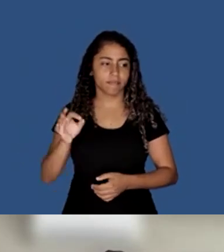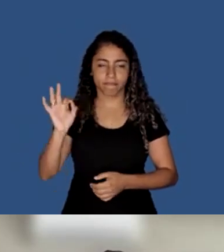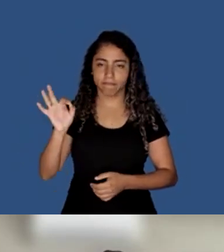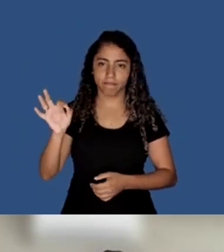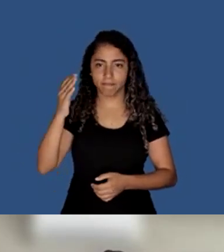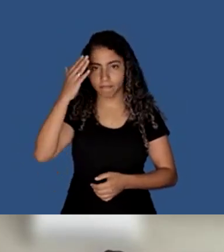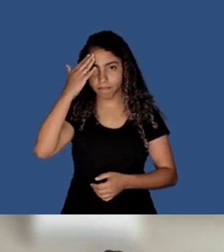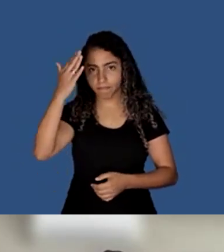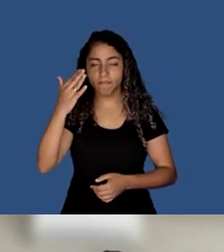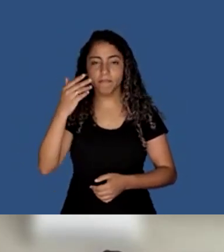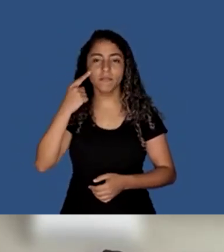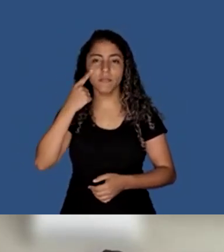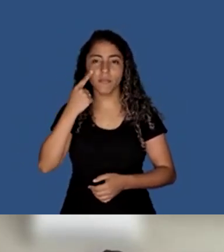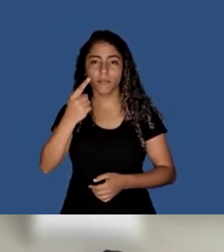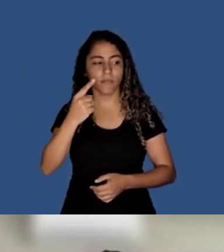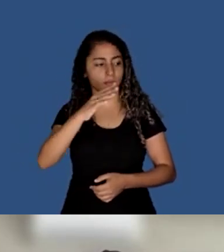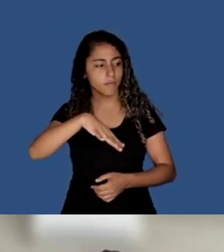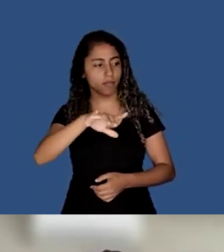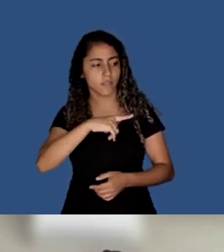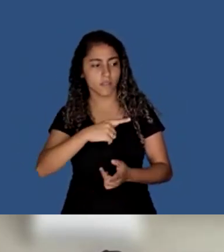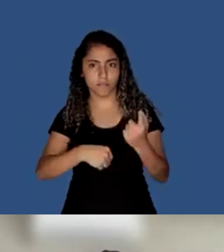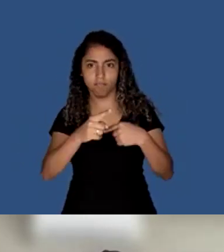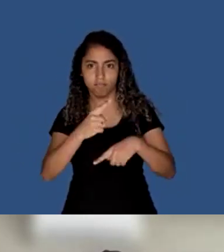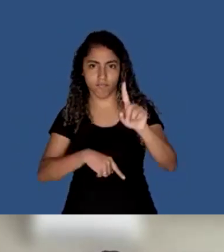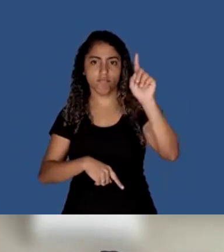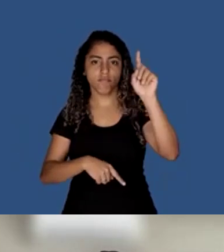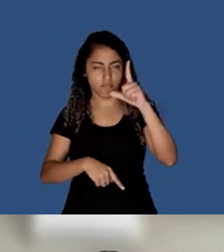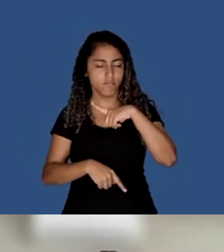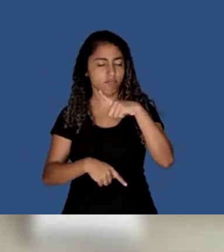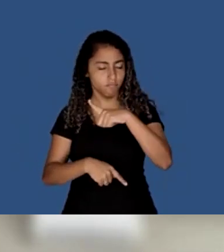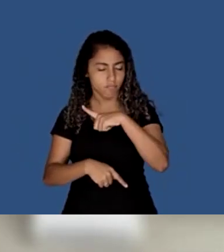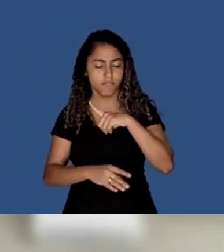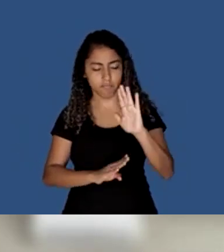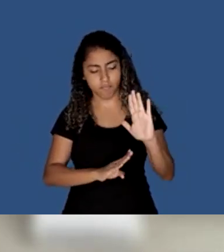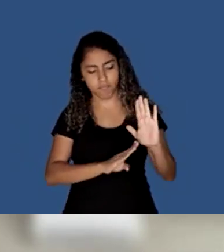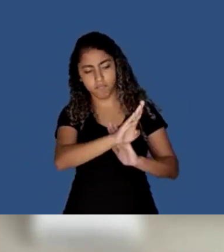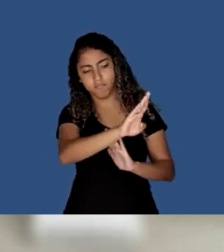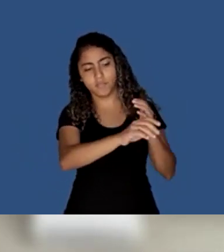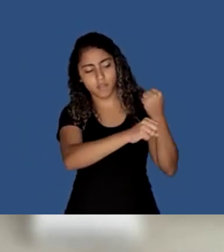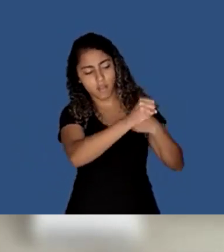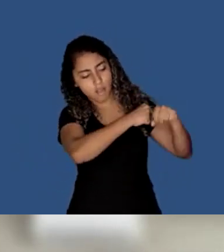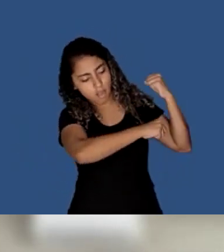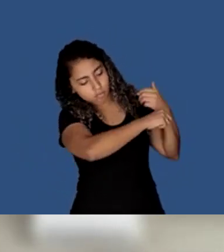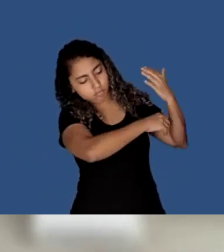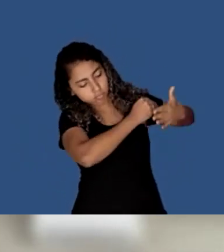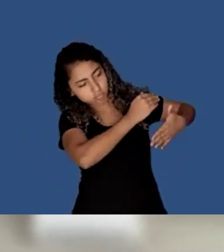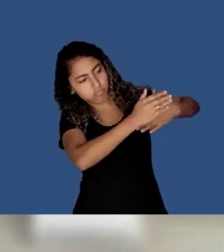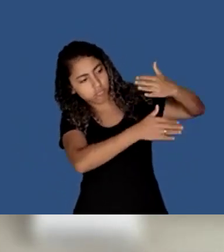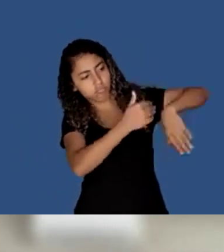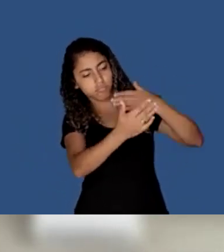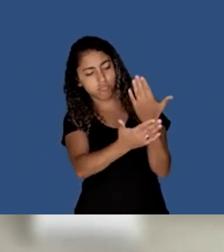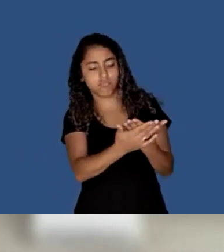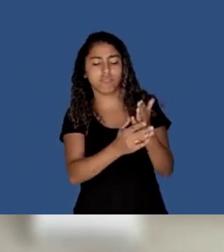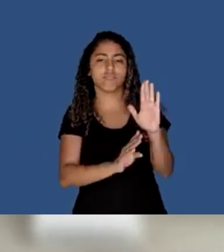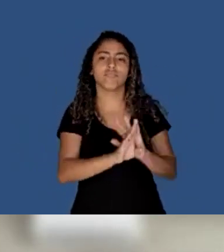Thank you, Antonio. We've seen significant growth of Méliuz ads over the past years. We are